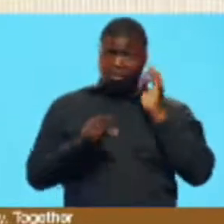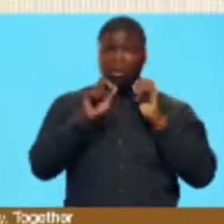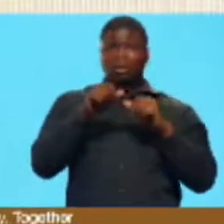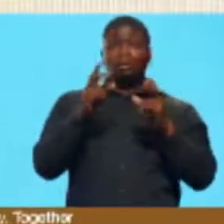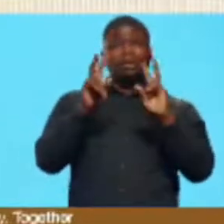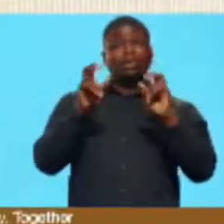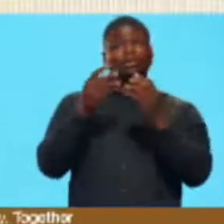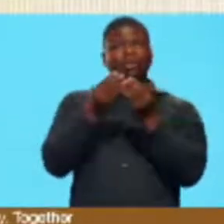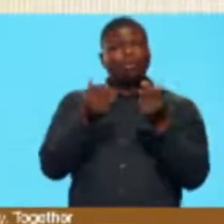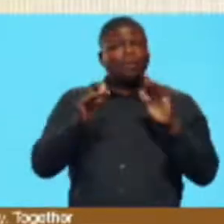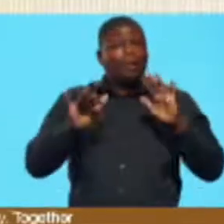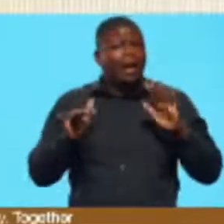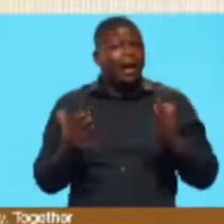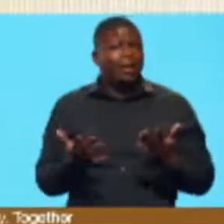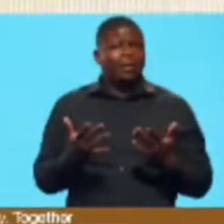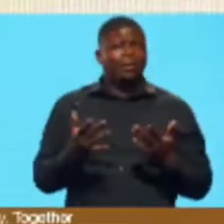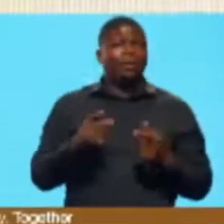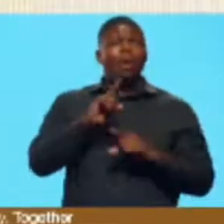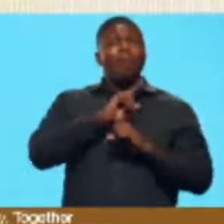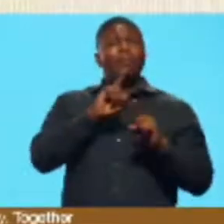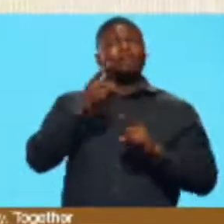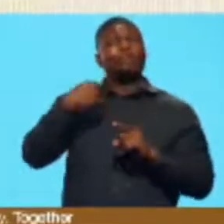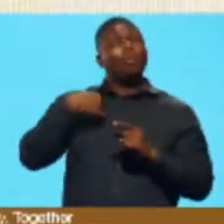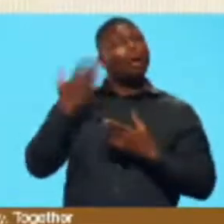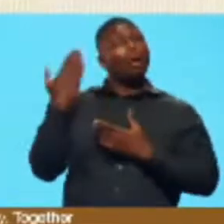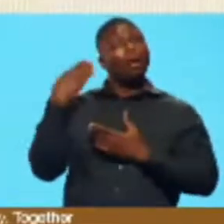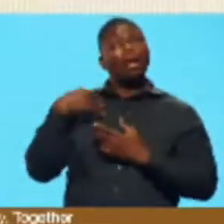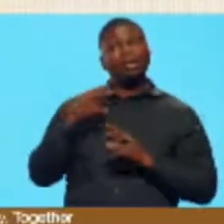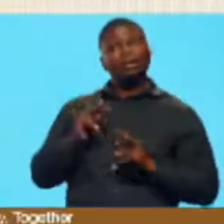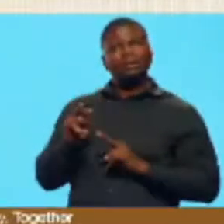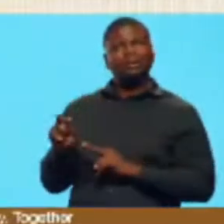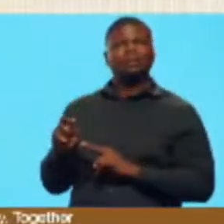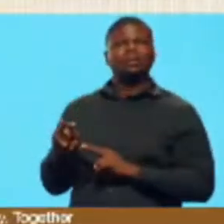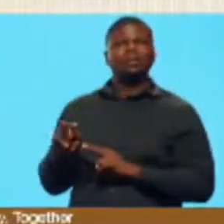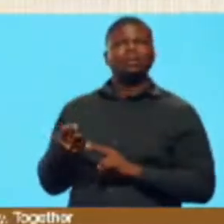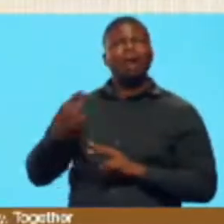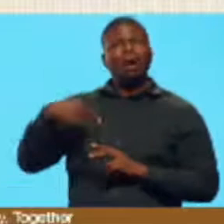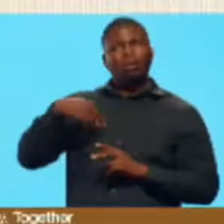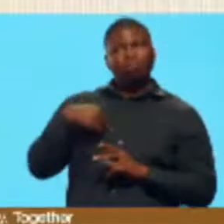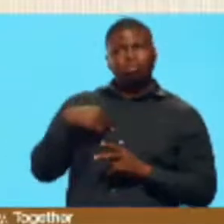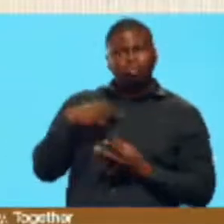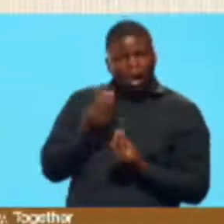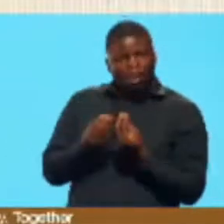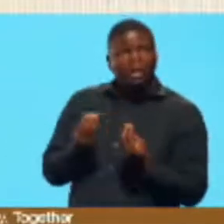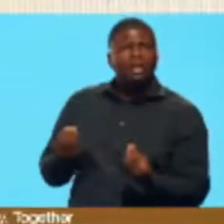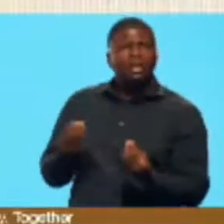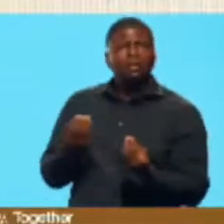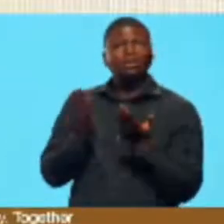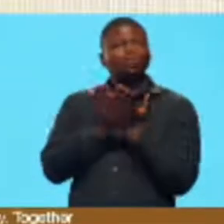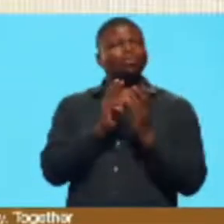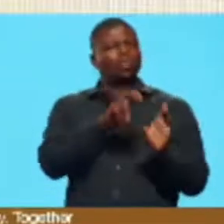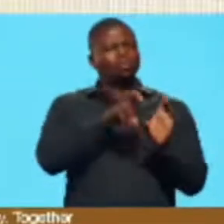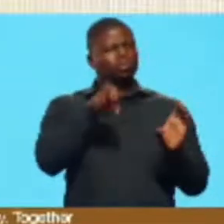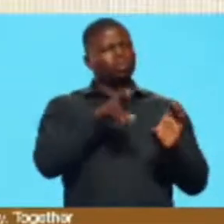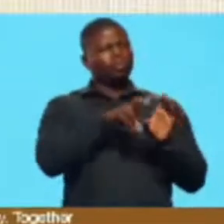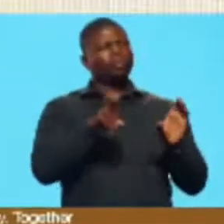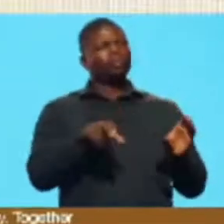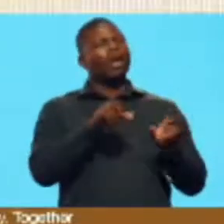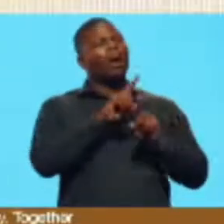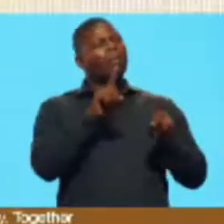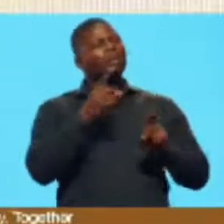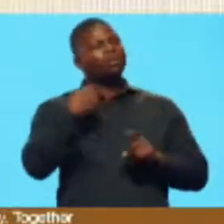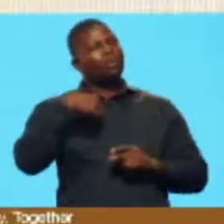from 2016, that's now our black kids are living out from school. What have we done to address that